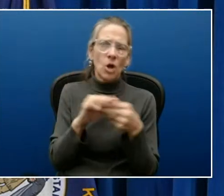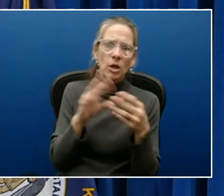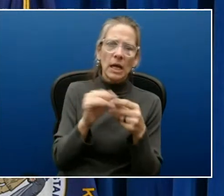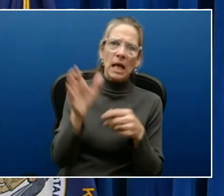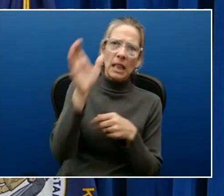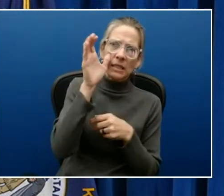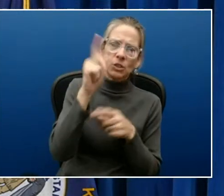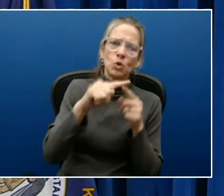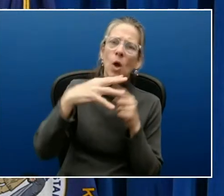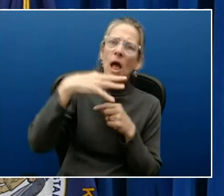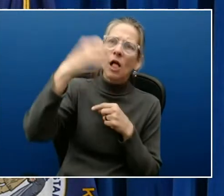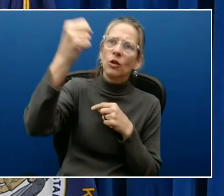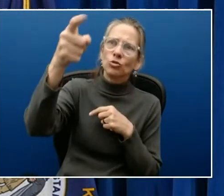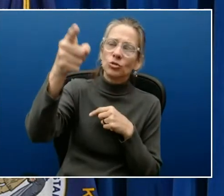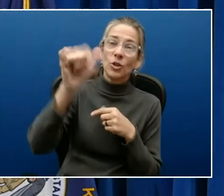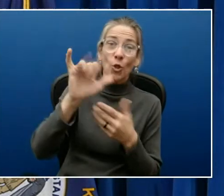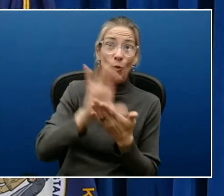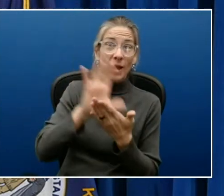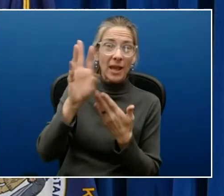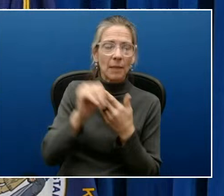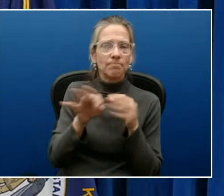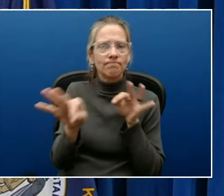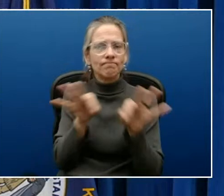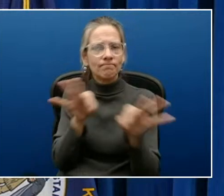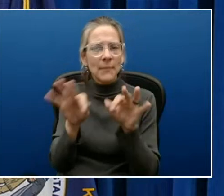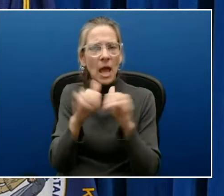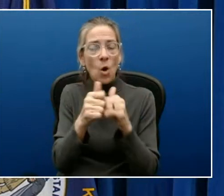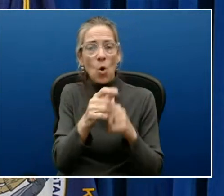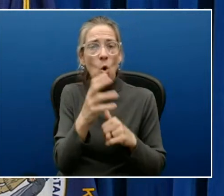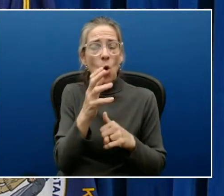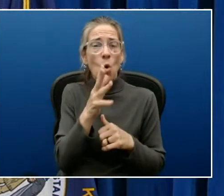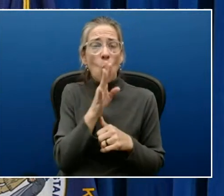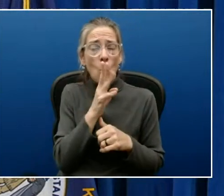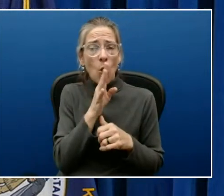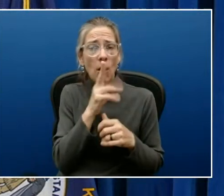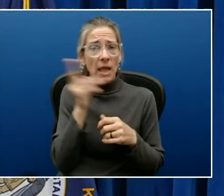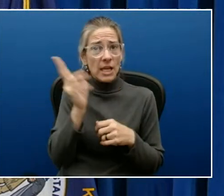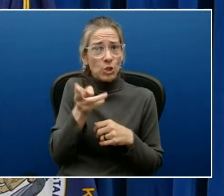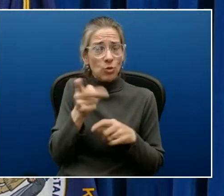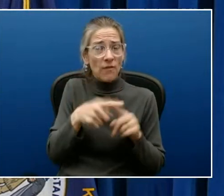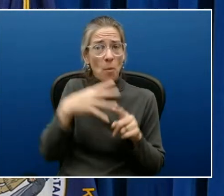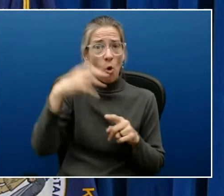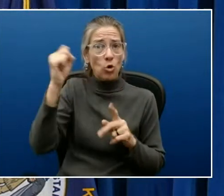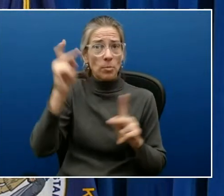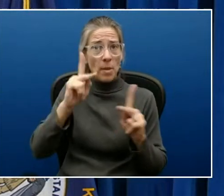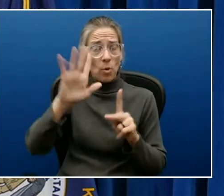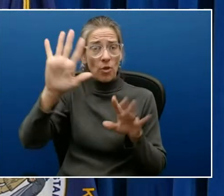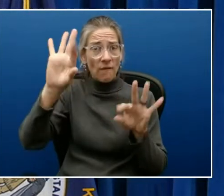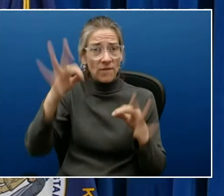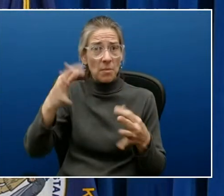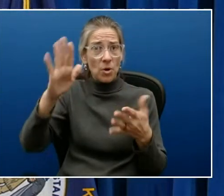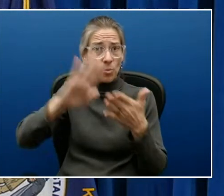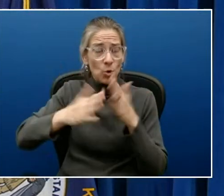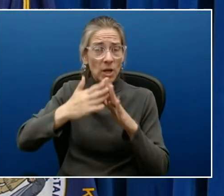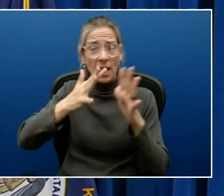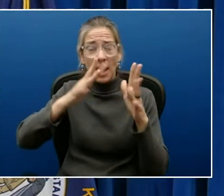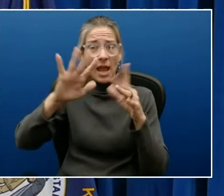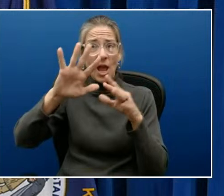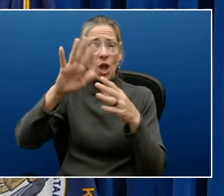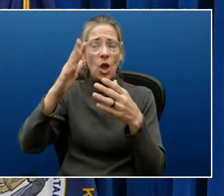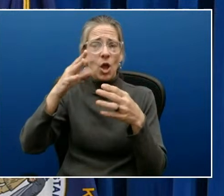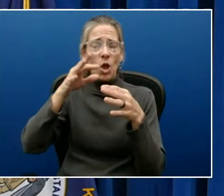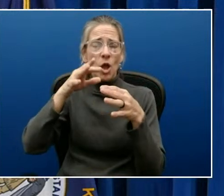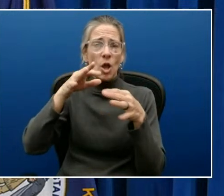detailed explanation on how they can take oral histories from the older people and their families and communities, including directions on